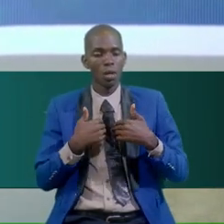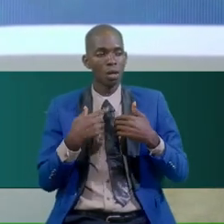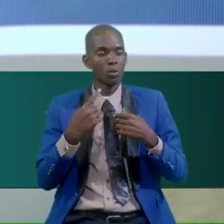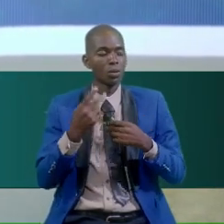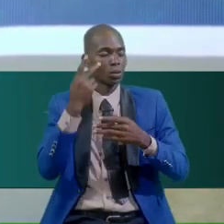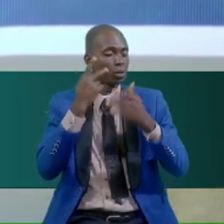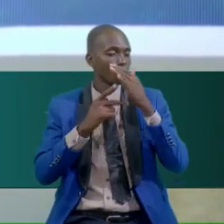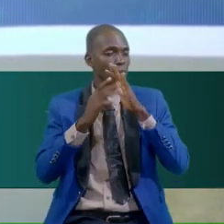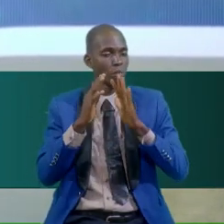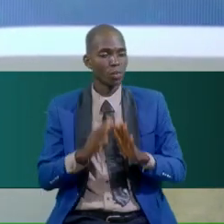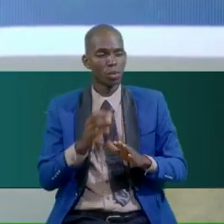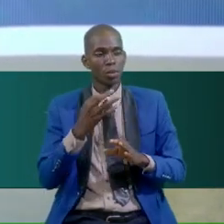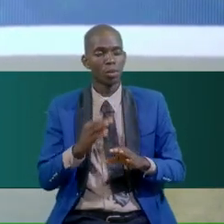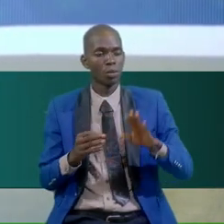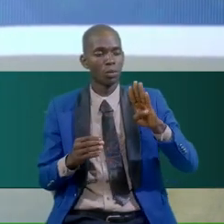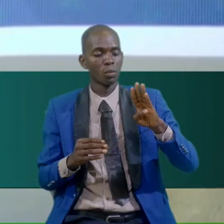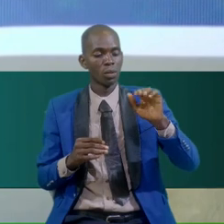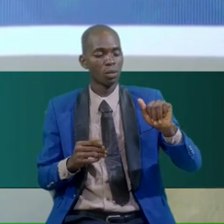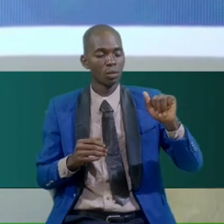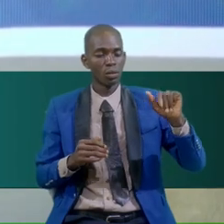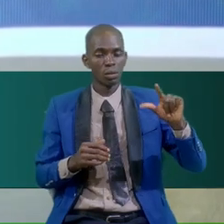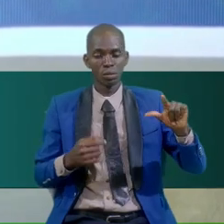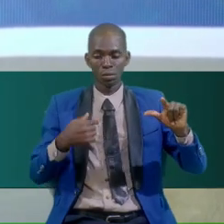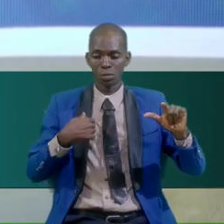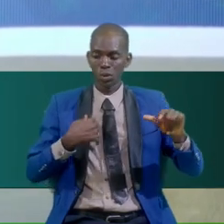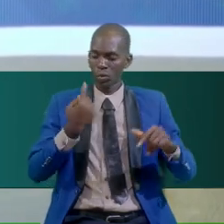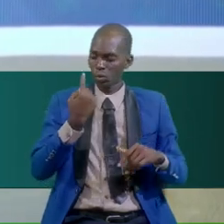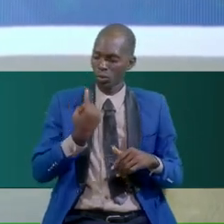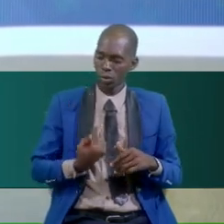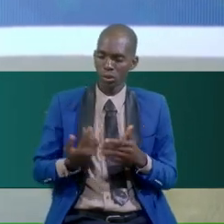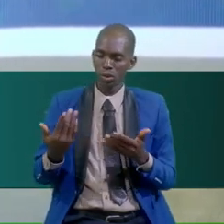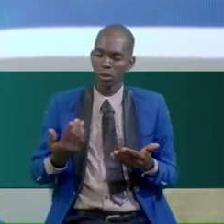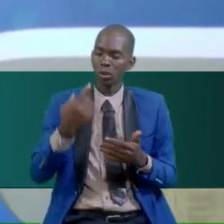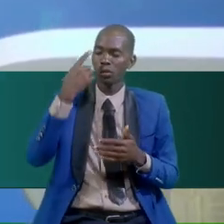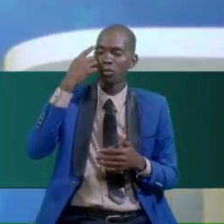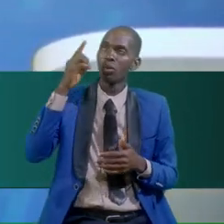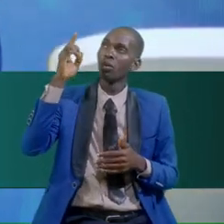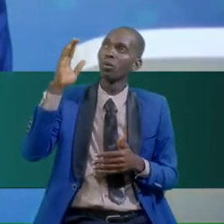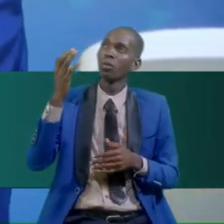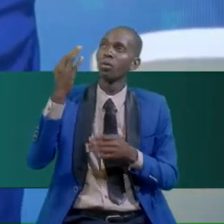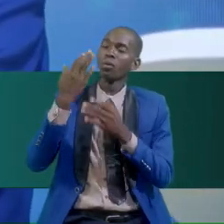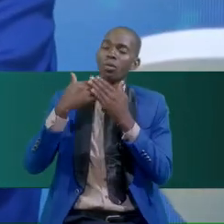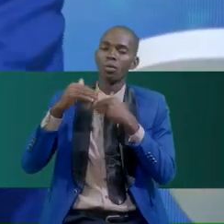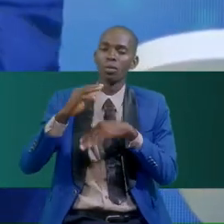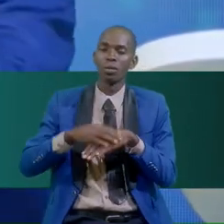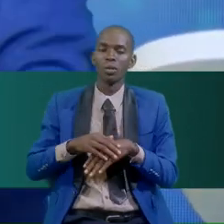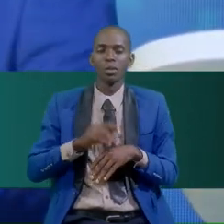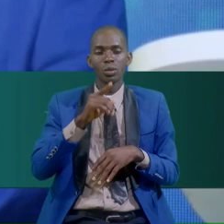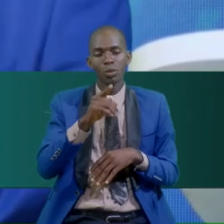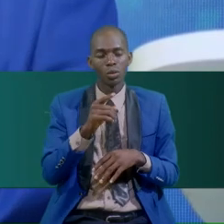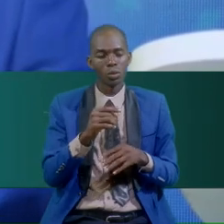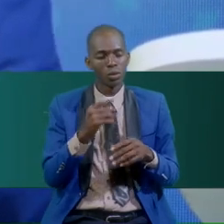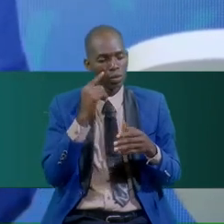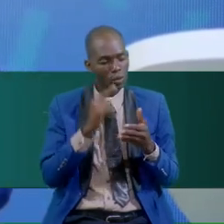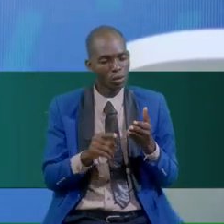only one here standing for the God of heaven. Take your bull, take your animal,